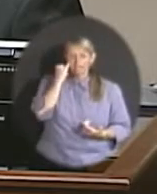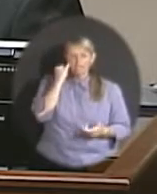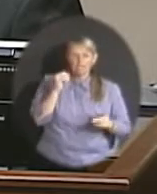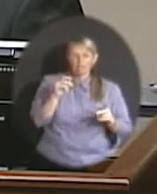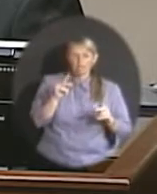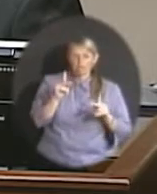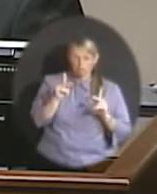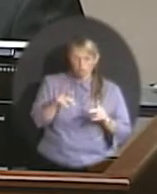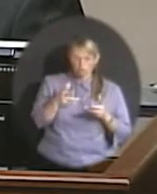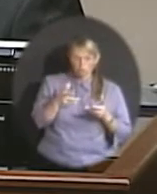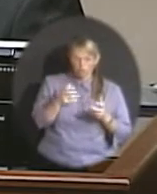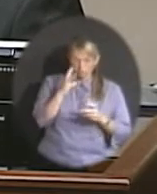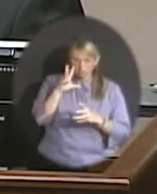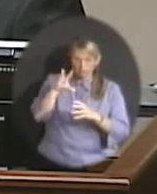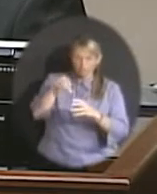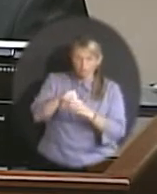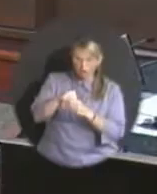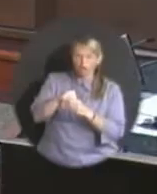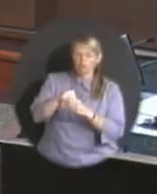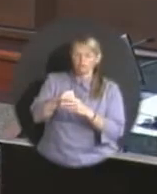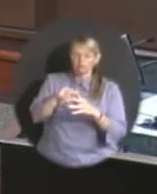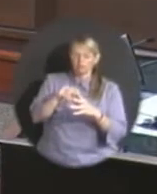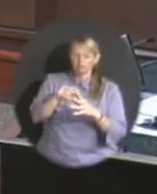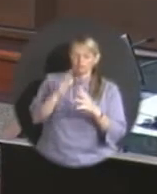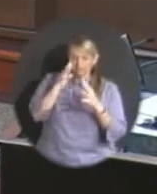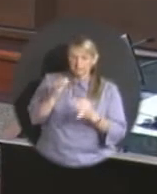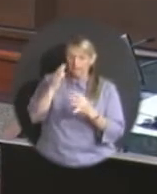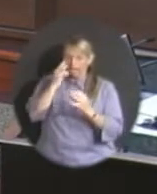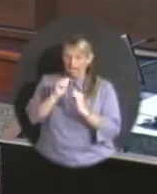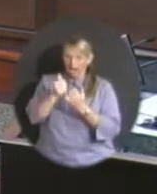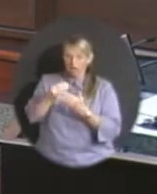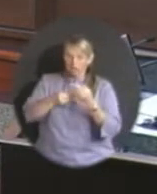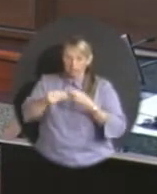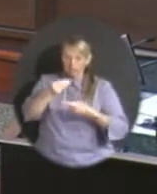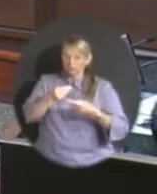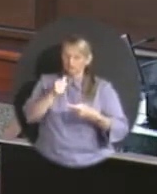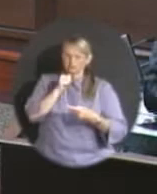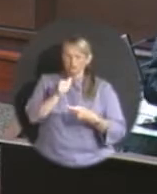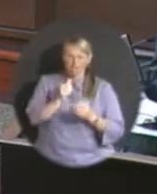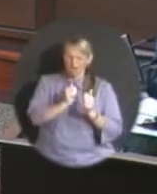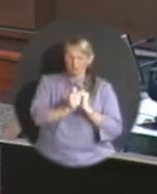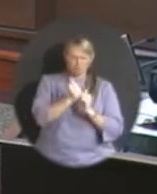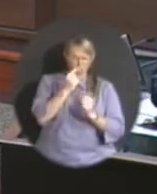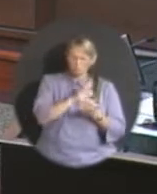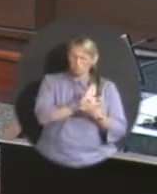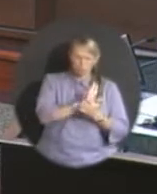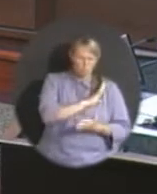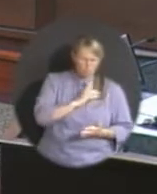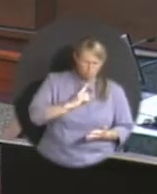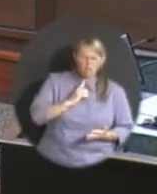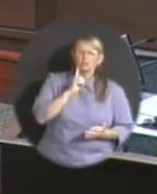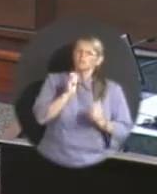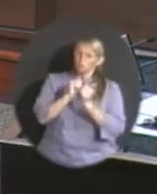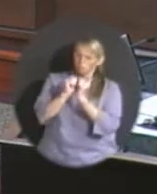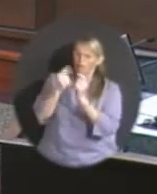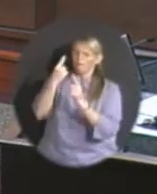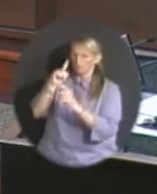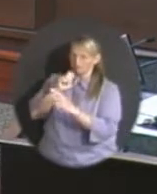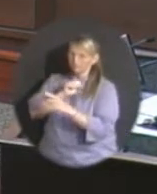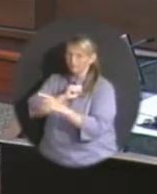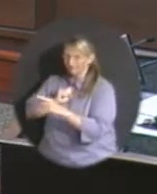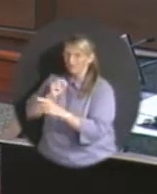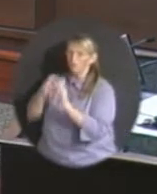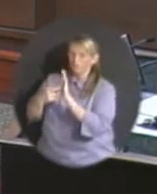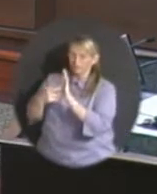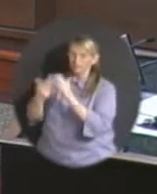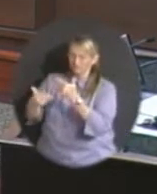or Senate. And I'll get off my bandwagon, but I've got a whole bunch of emails in my box. I thought, I'll just answer them all this way. So thank